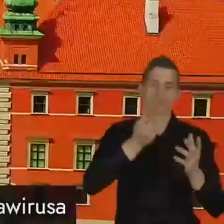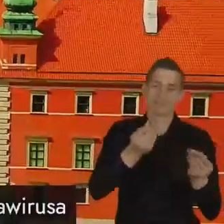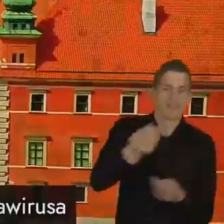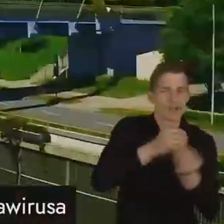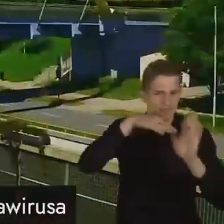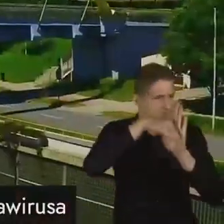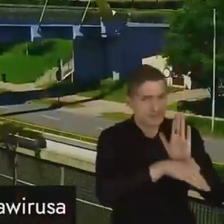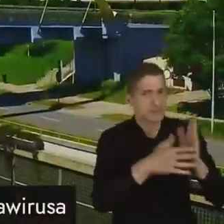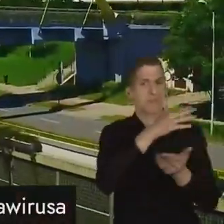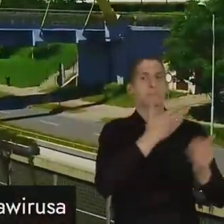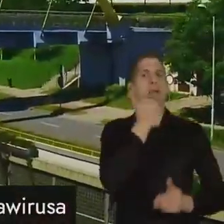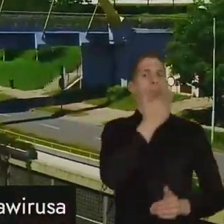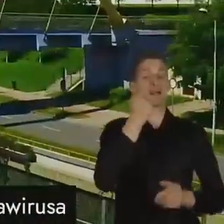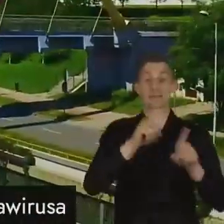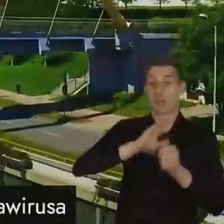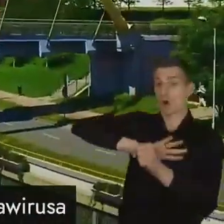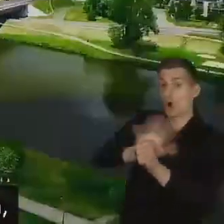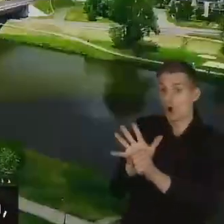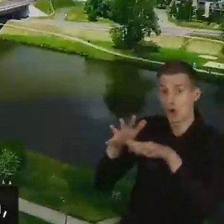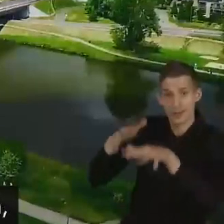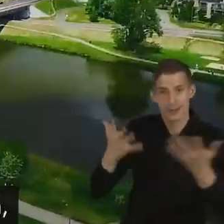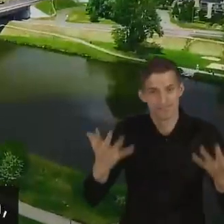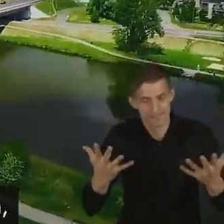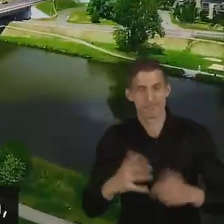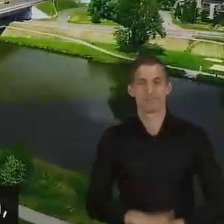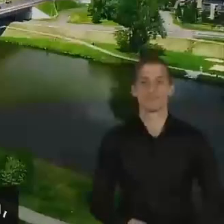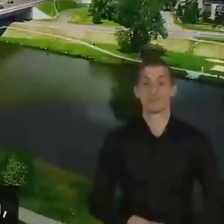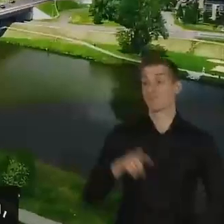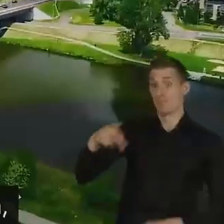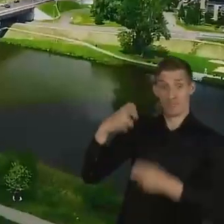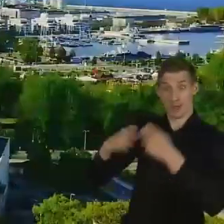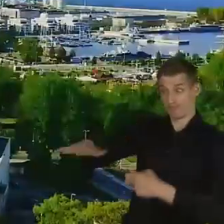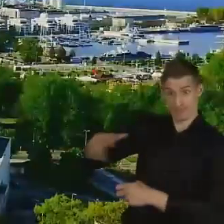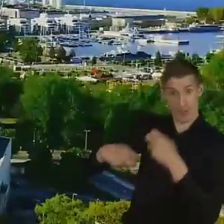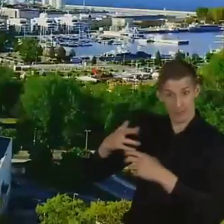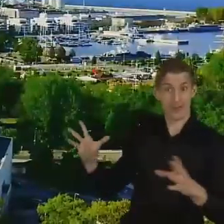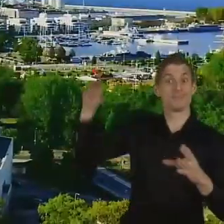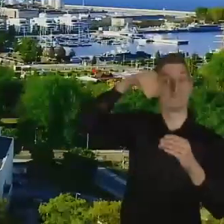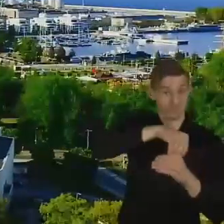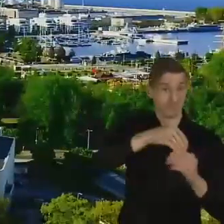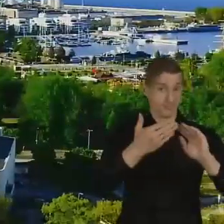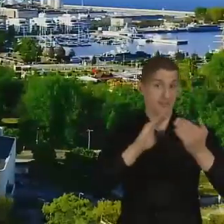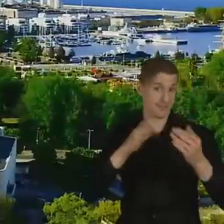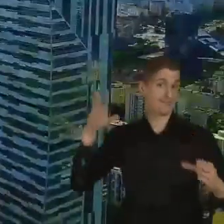unemployment, and the coronavirus pandemic are the problems that affect all cities, irrespective of their